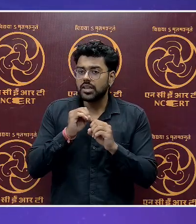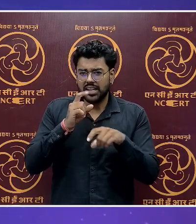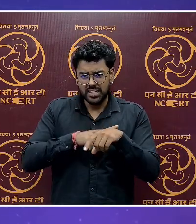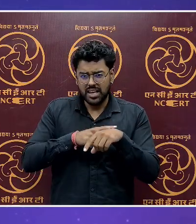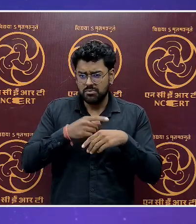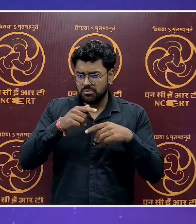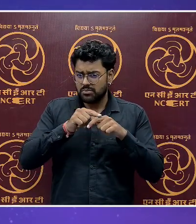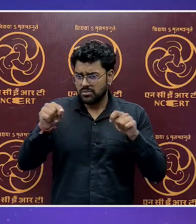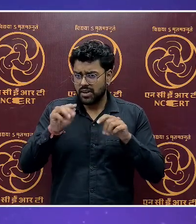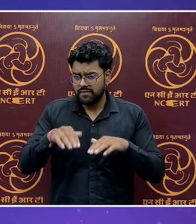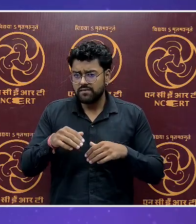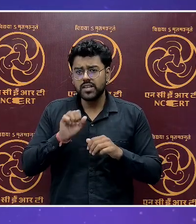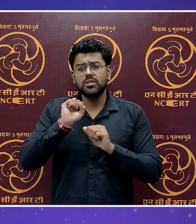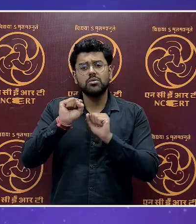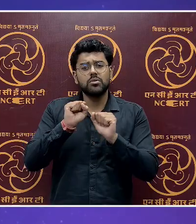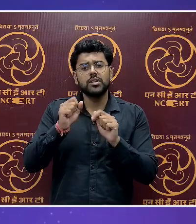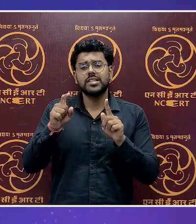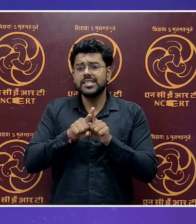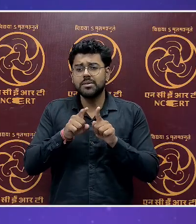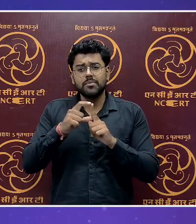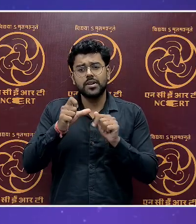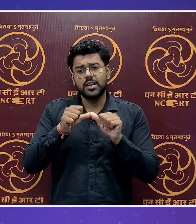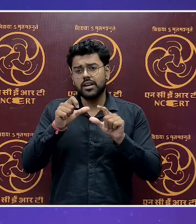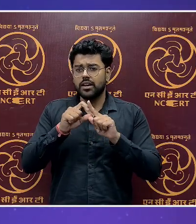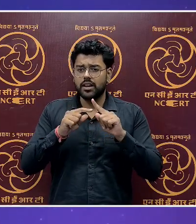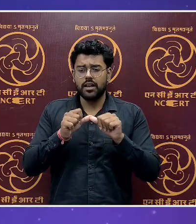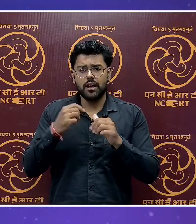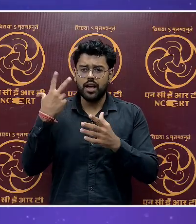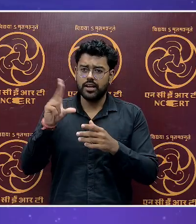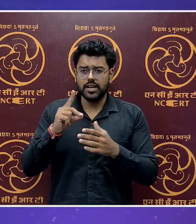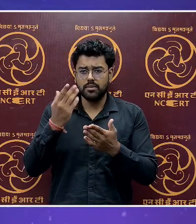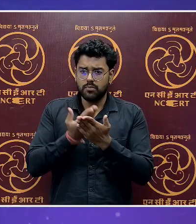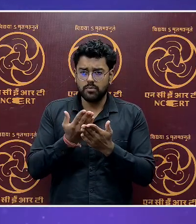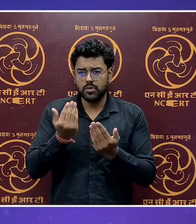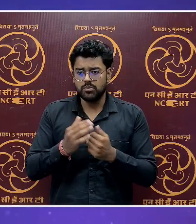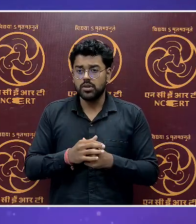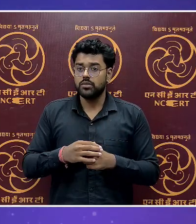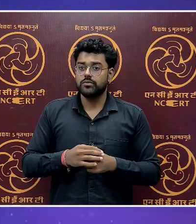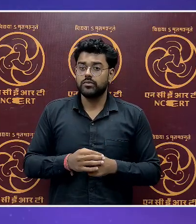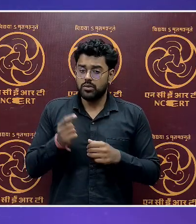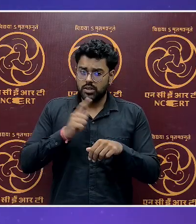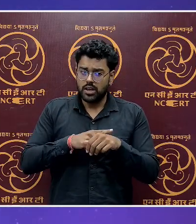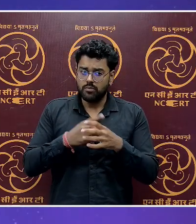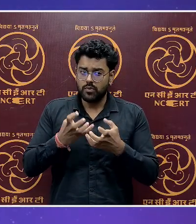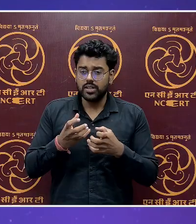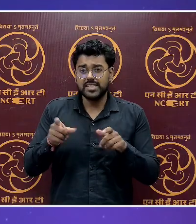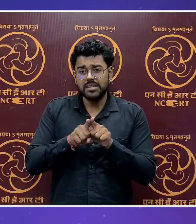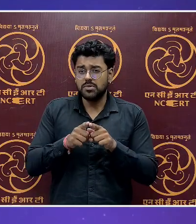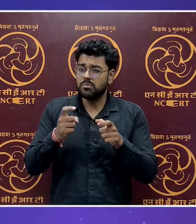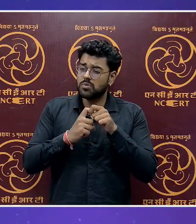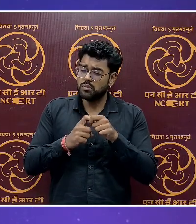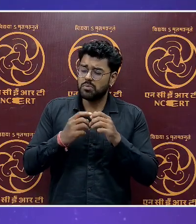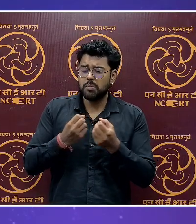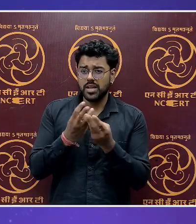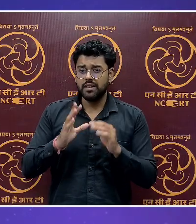can give them that they will get to receive same data again, or we need some time over there? They need a question over there again and again on this. What